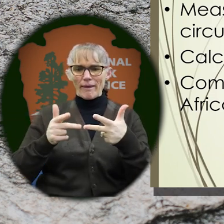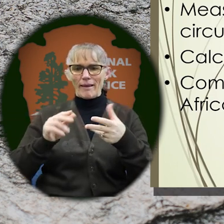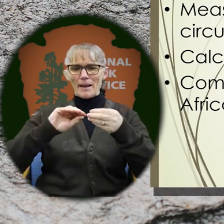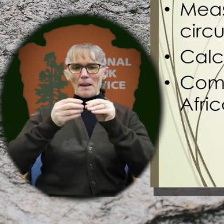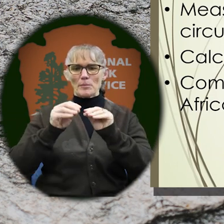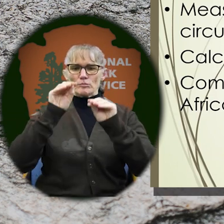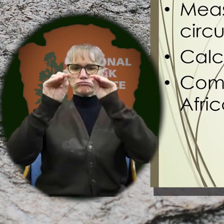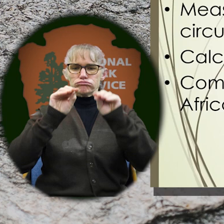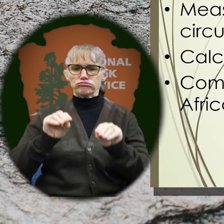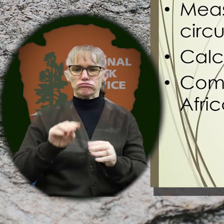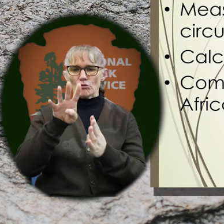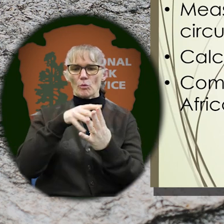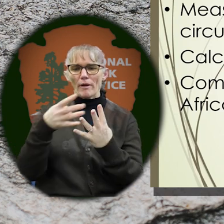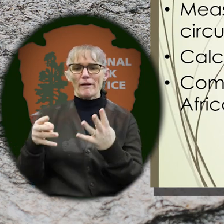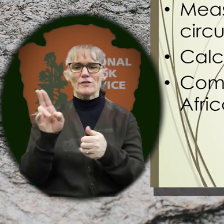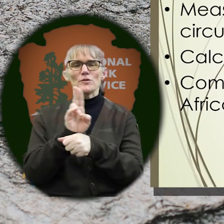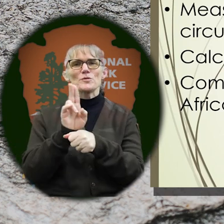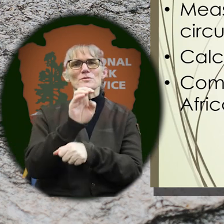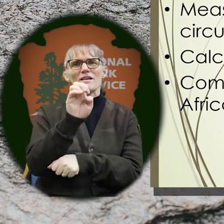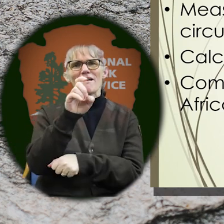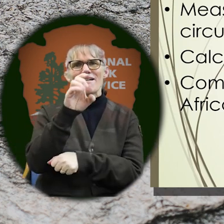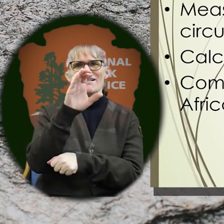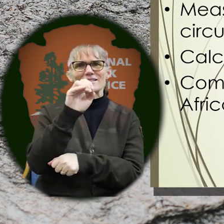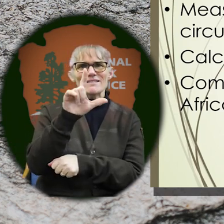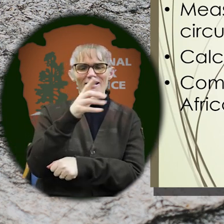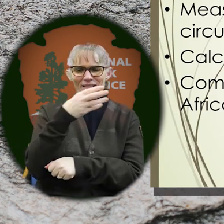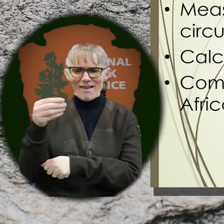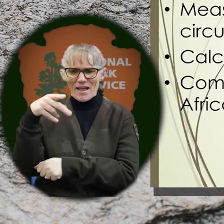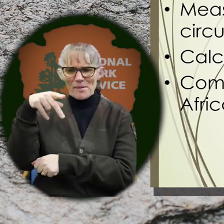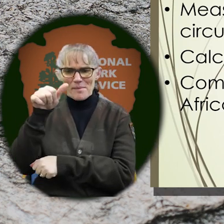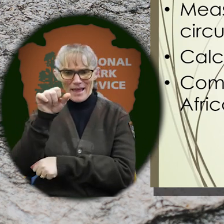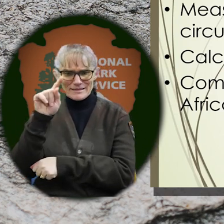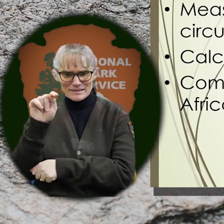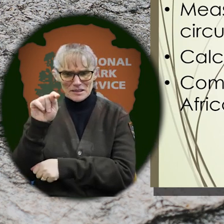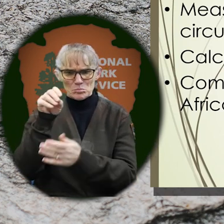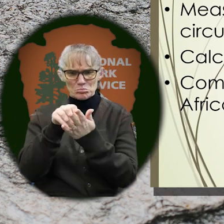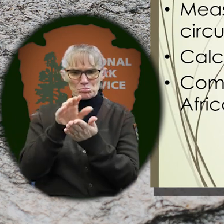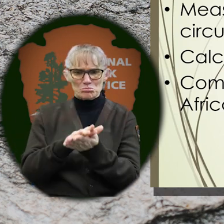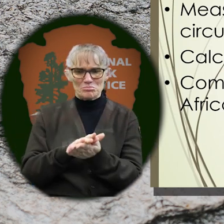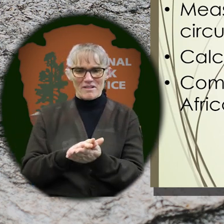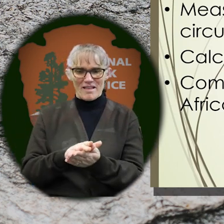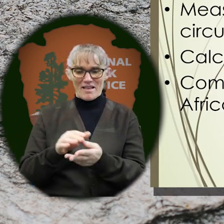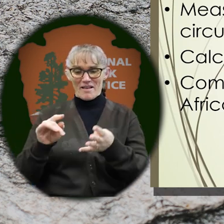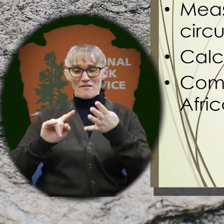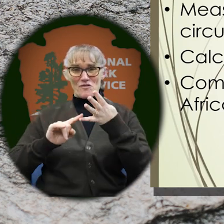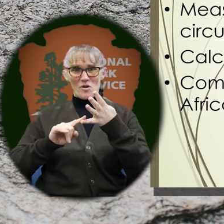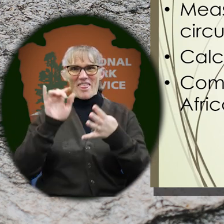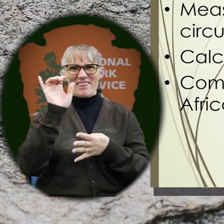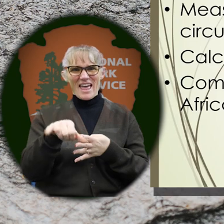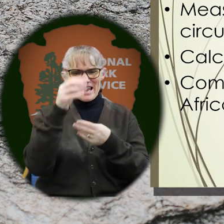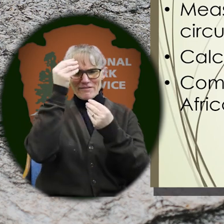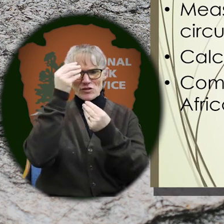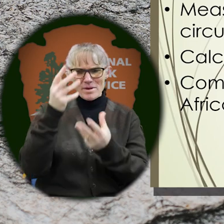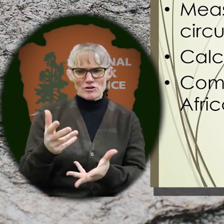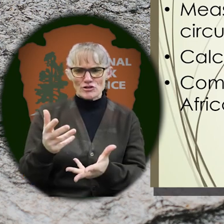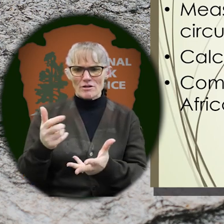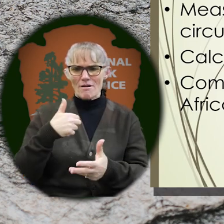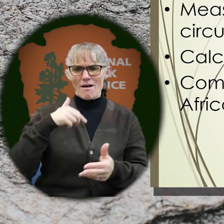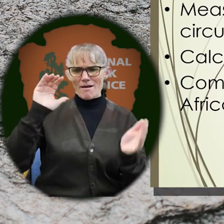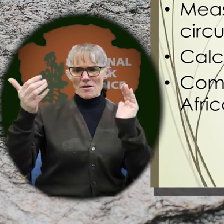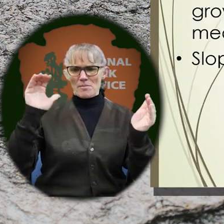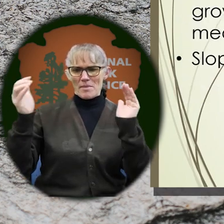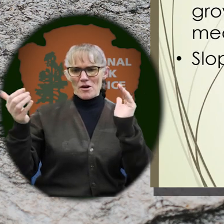to get a bivariate linear plot of the growth. And I compared this with published data from African